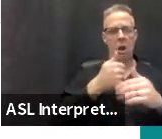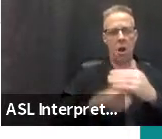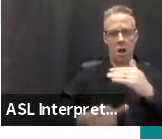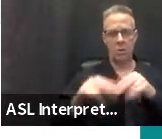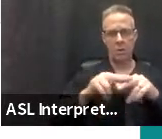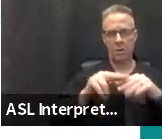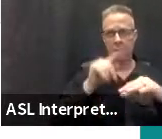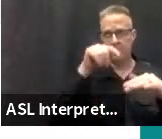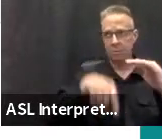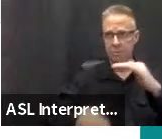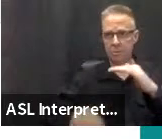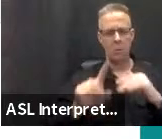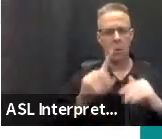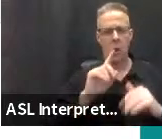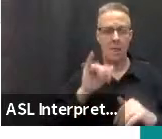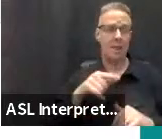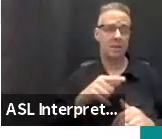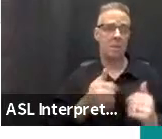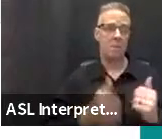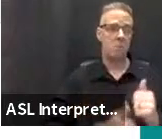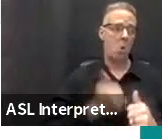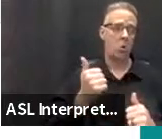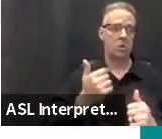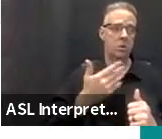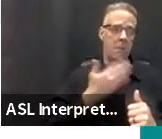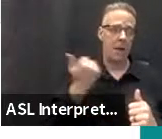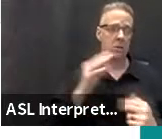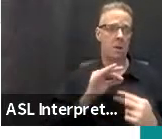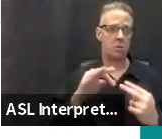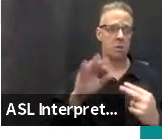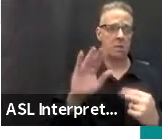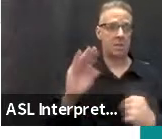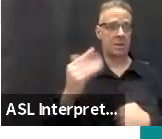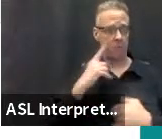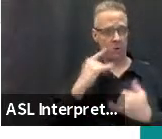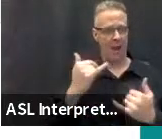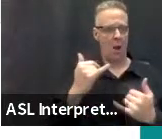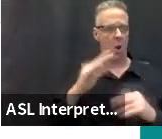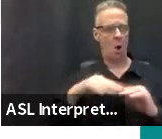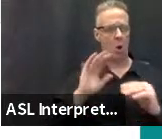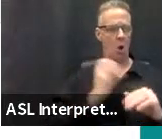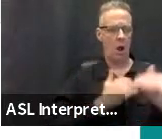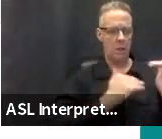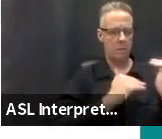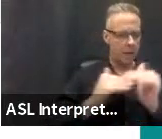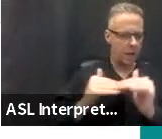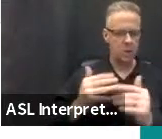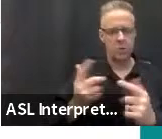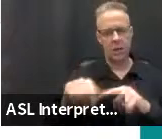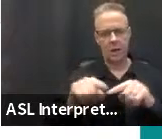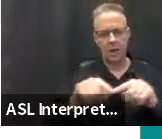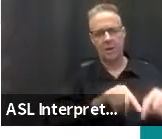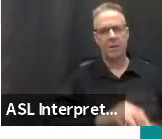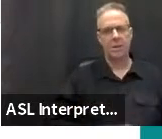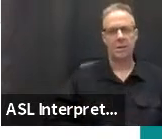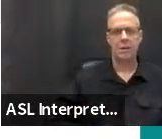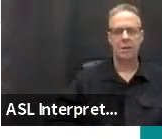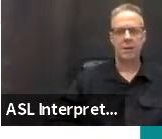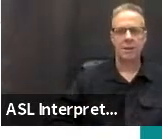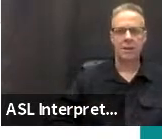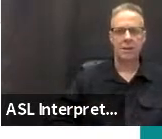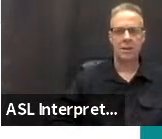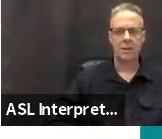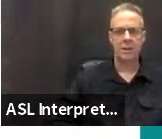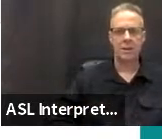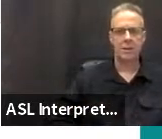are emerging as the most feasible options at this point, given all the constraints that we're aware of. Well, it's going to be pretty high, towering